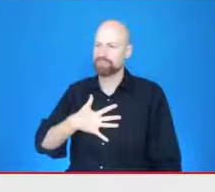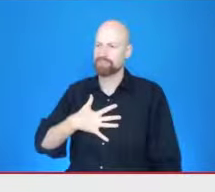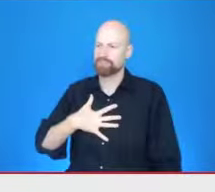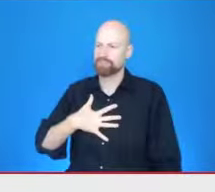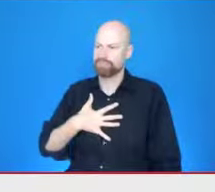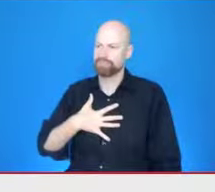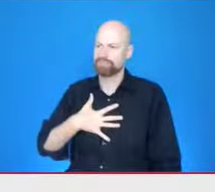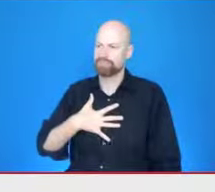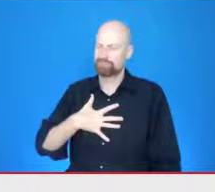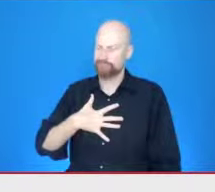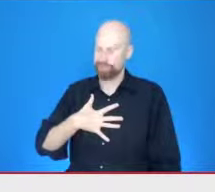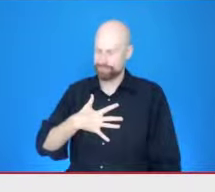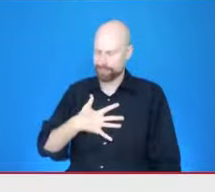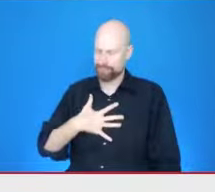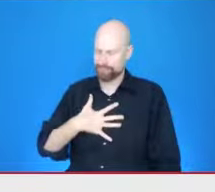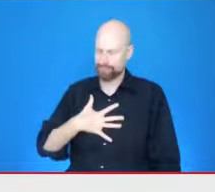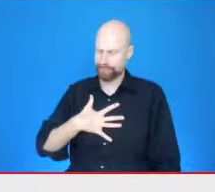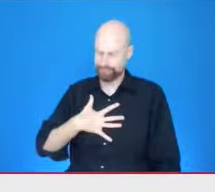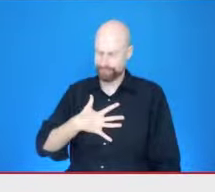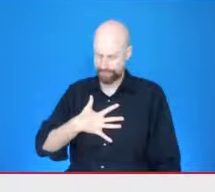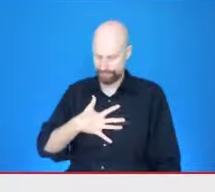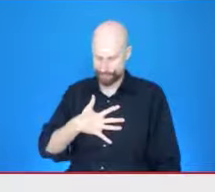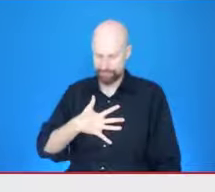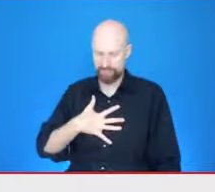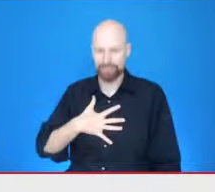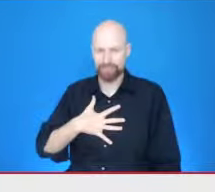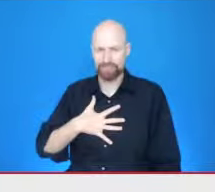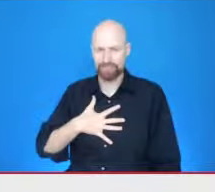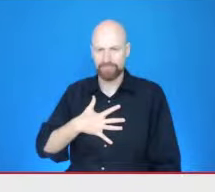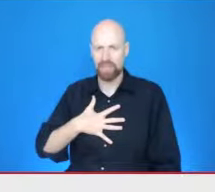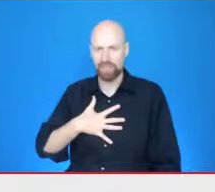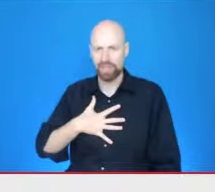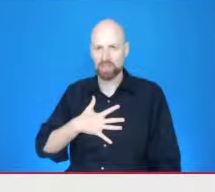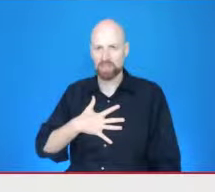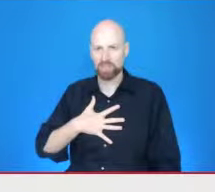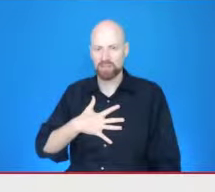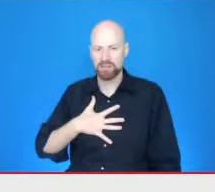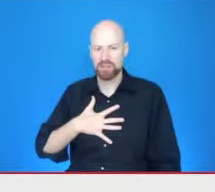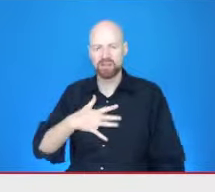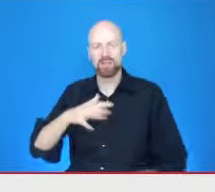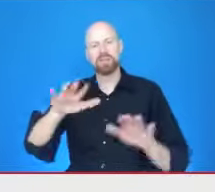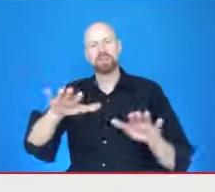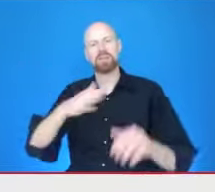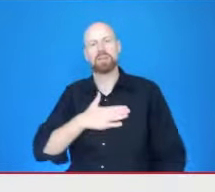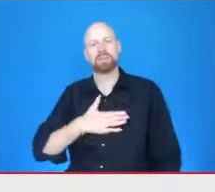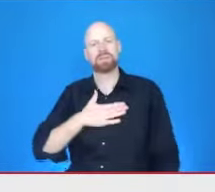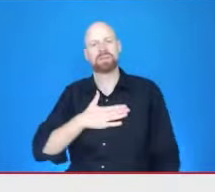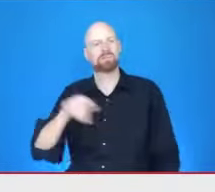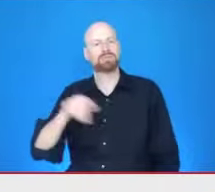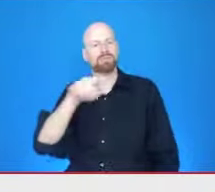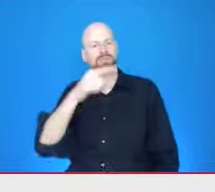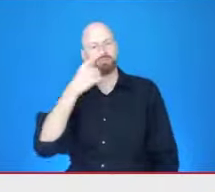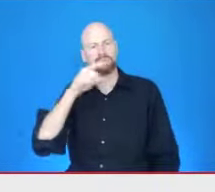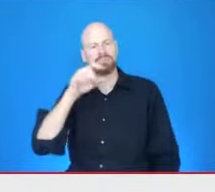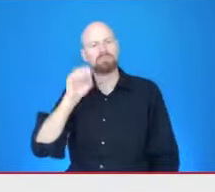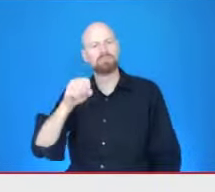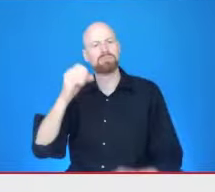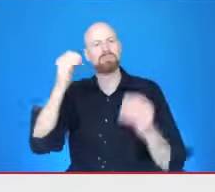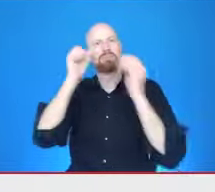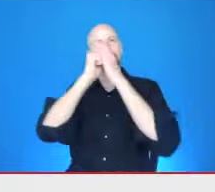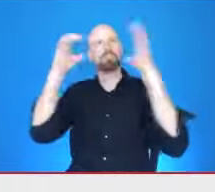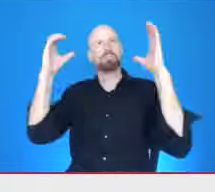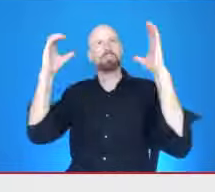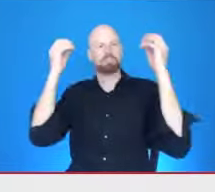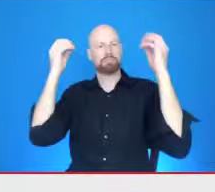that served Native youth in Colorado. I was only supposed to do a poetry project with some of the students, a handful, but as fate would have